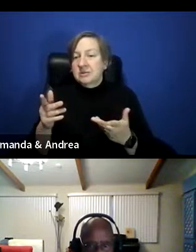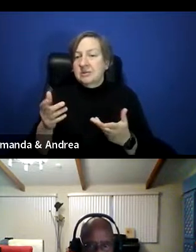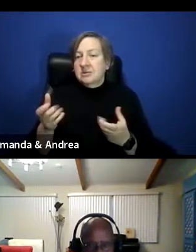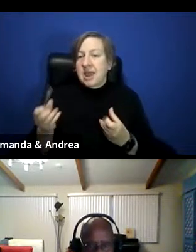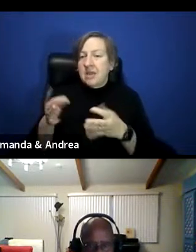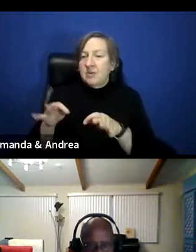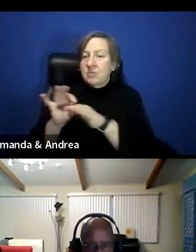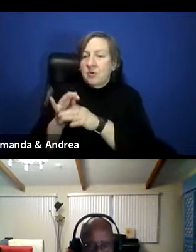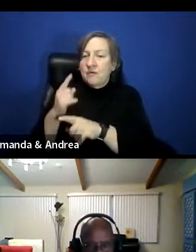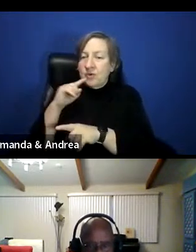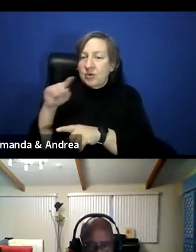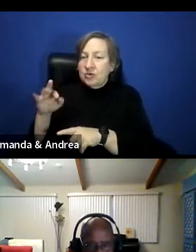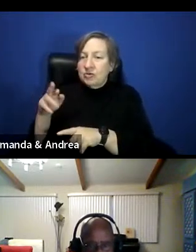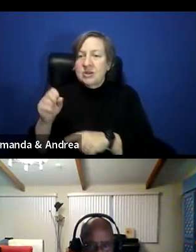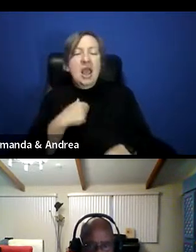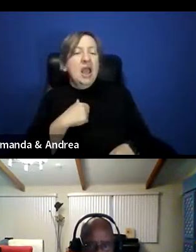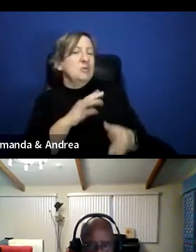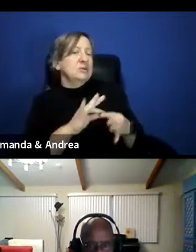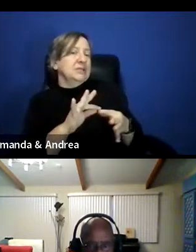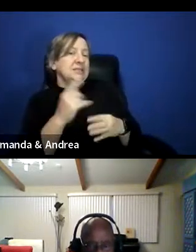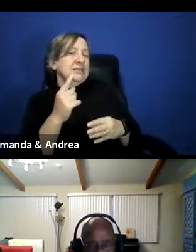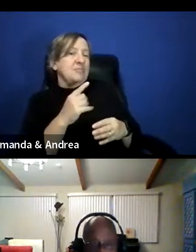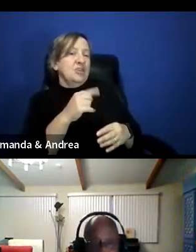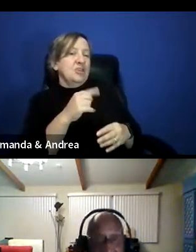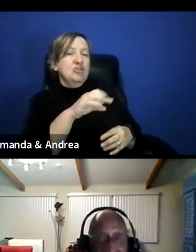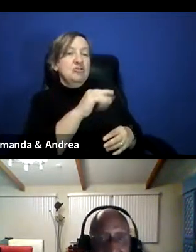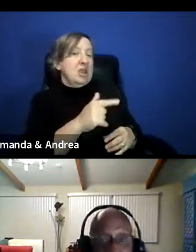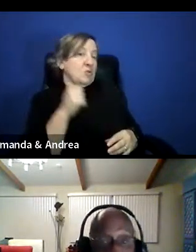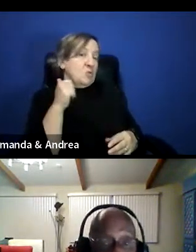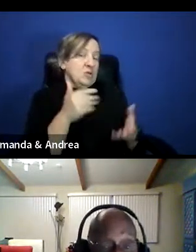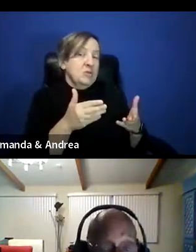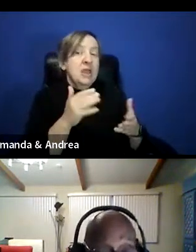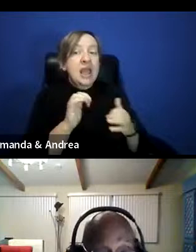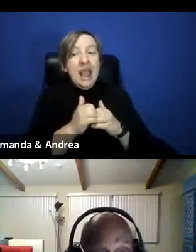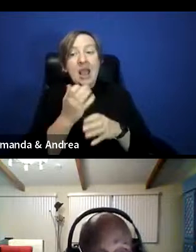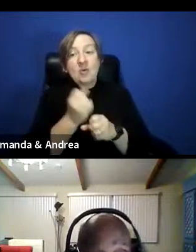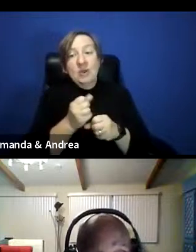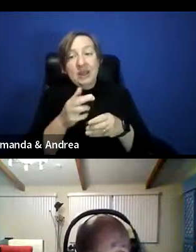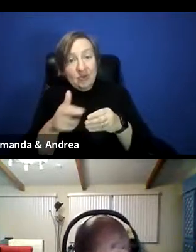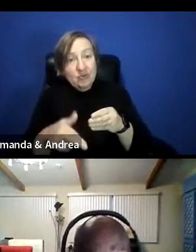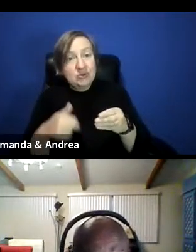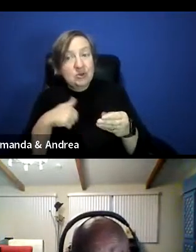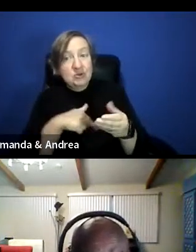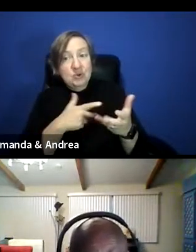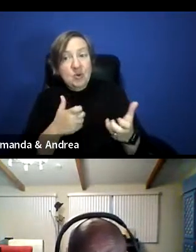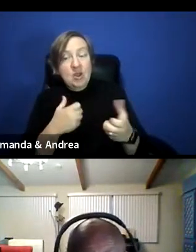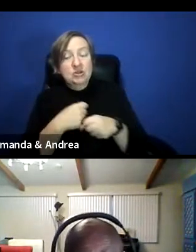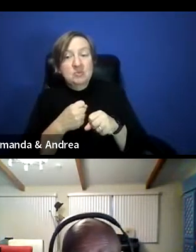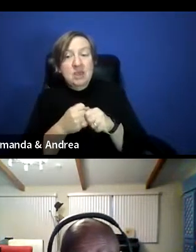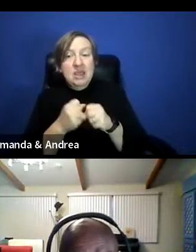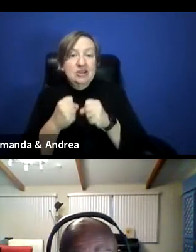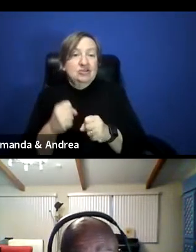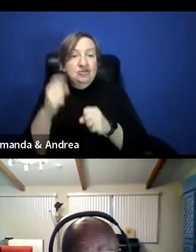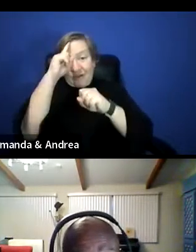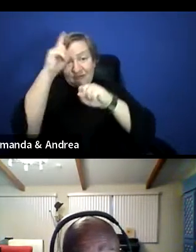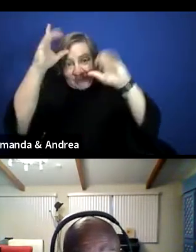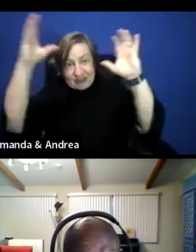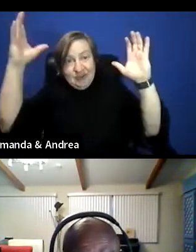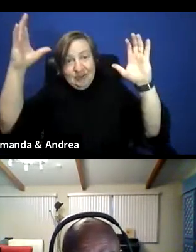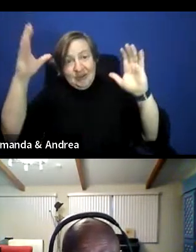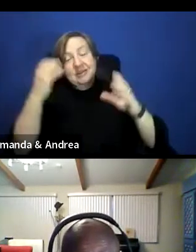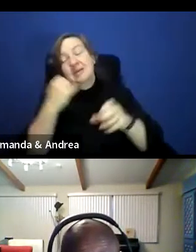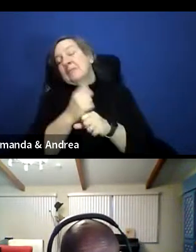I'll say something probably that Greg wouldn't. Part of the way to get the outcomes we're looking for is to create a very strong vision, make sure that